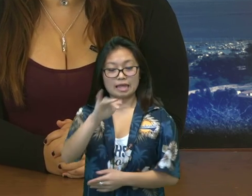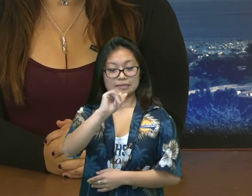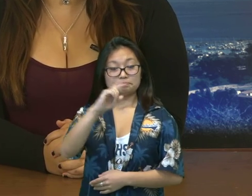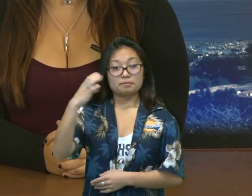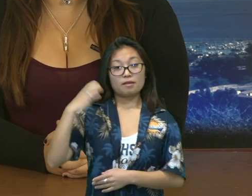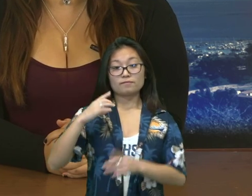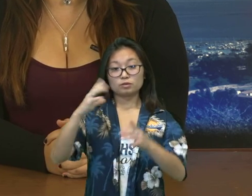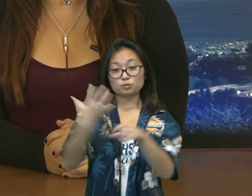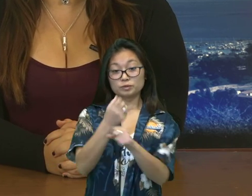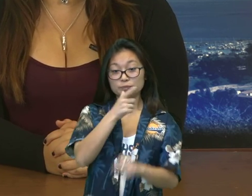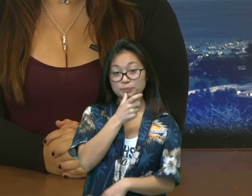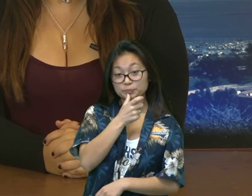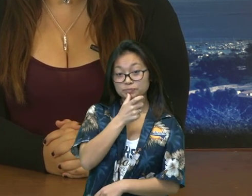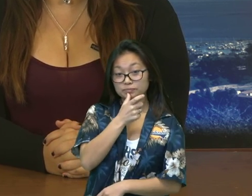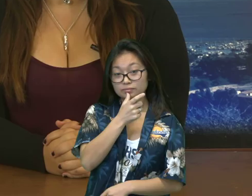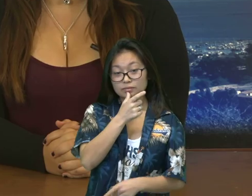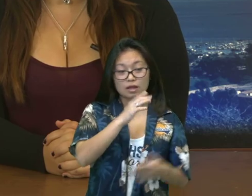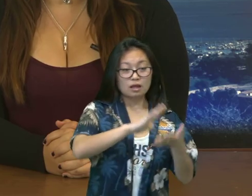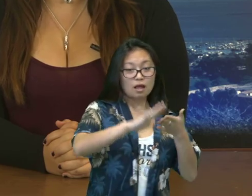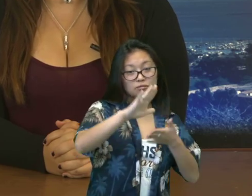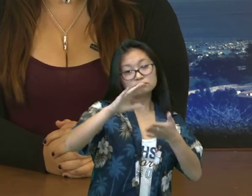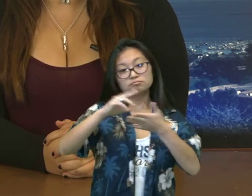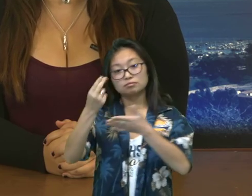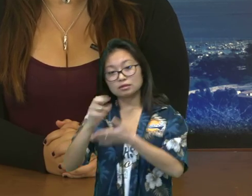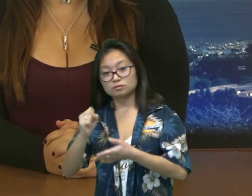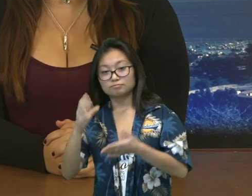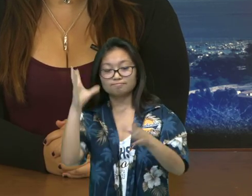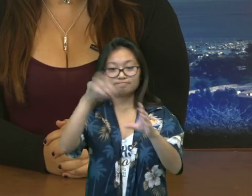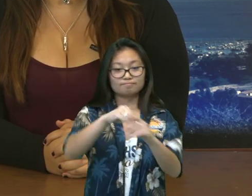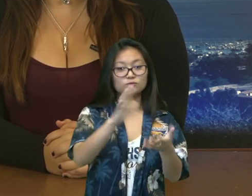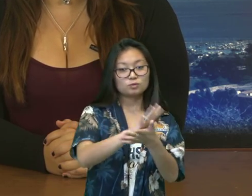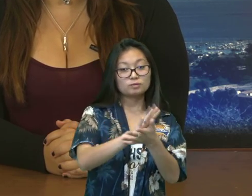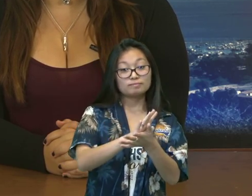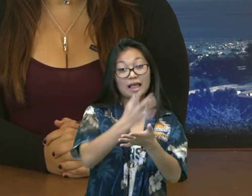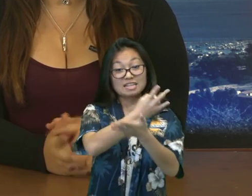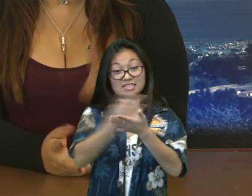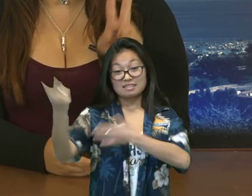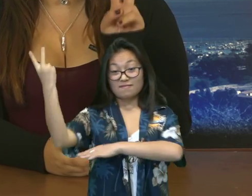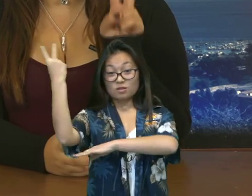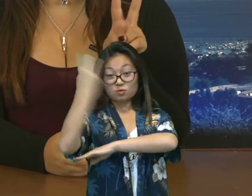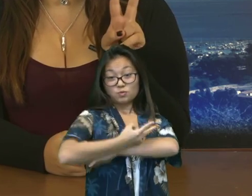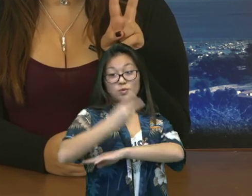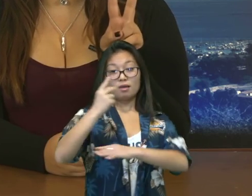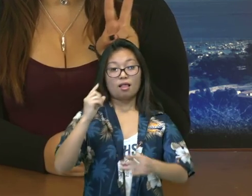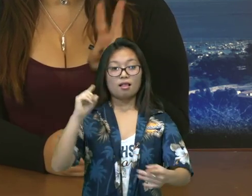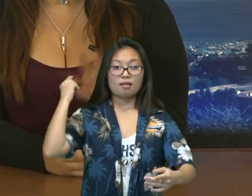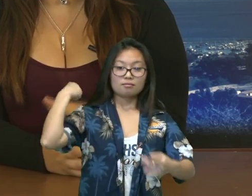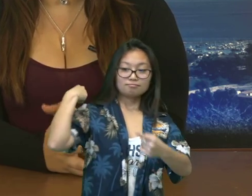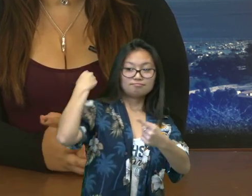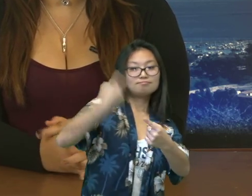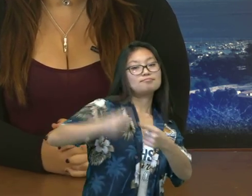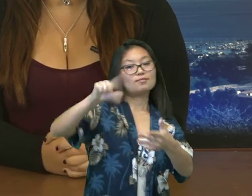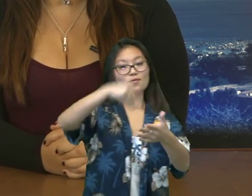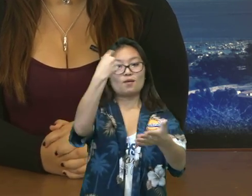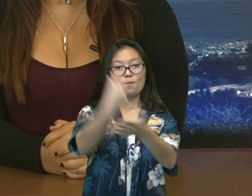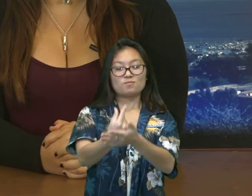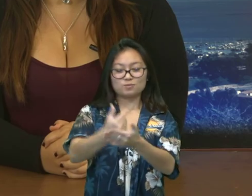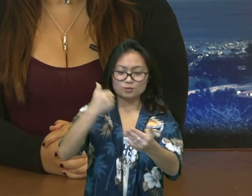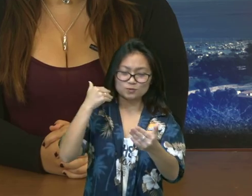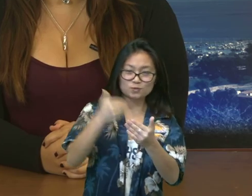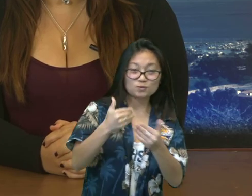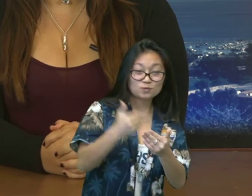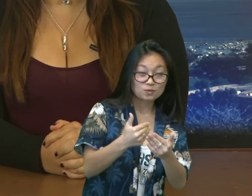ASB office winners, dual enrollment information, and more. 7 weeks and 2 days left until